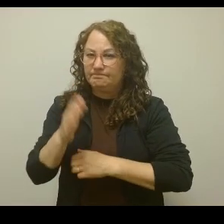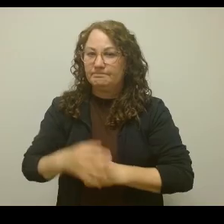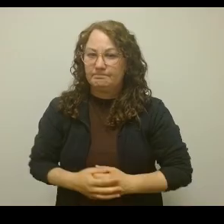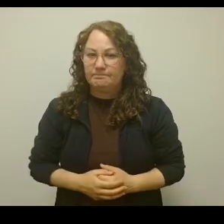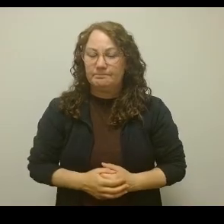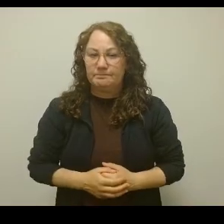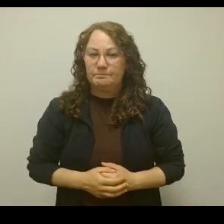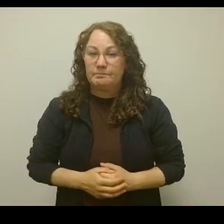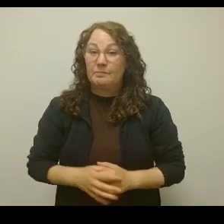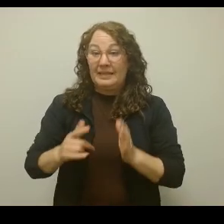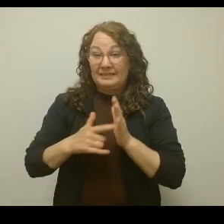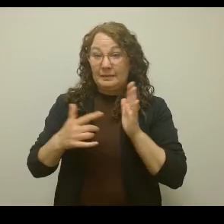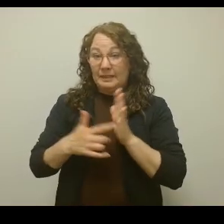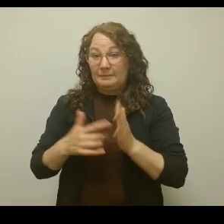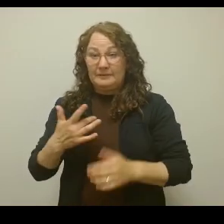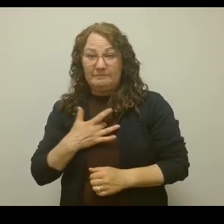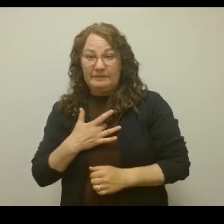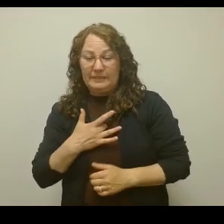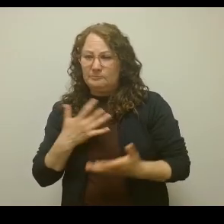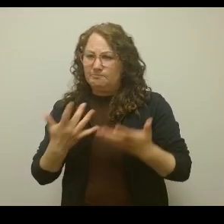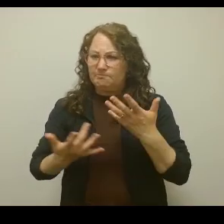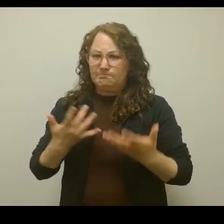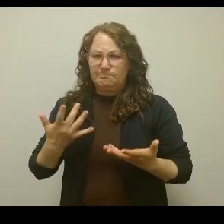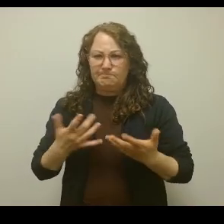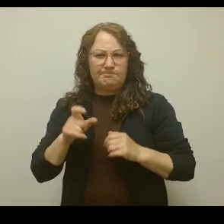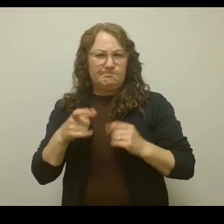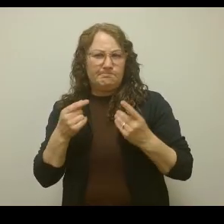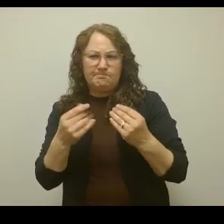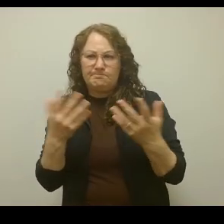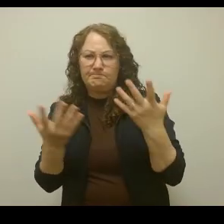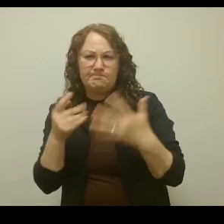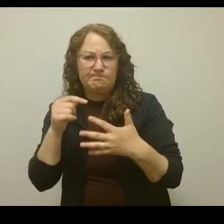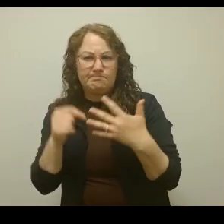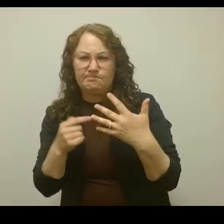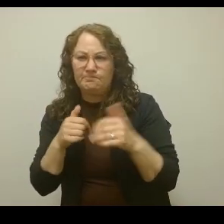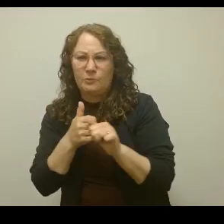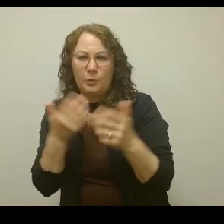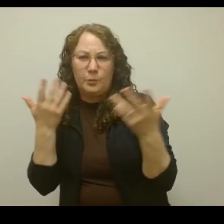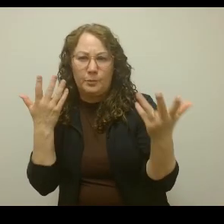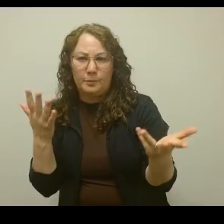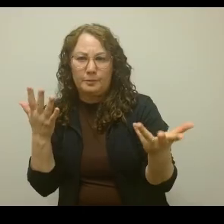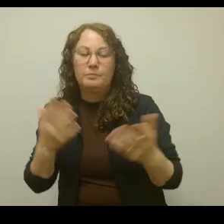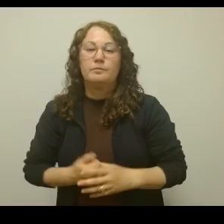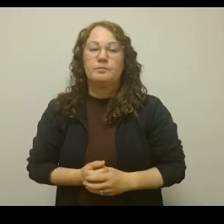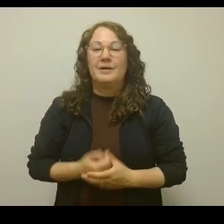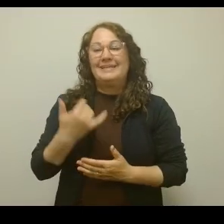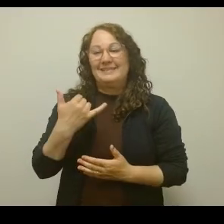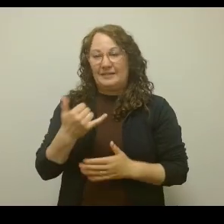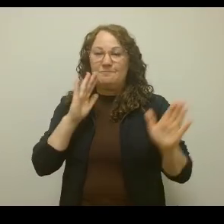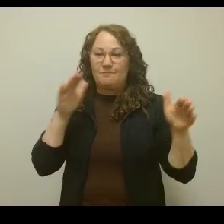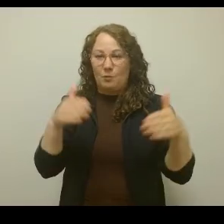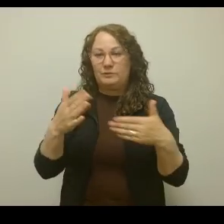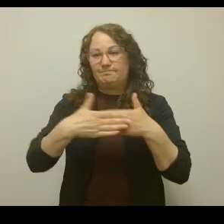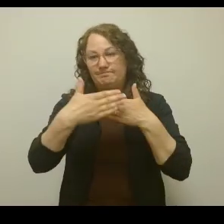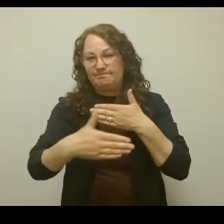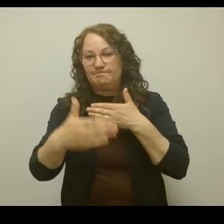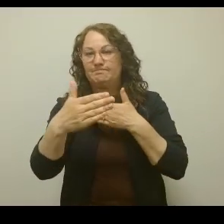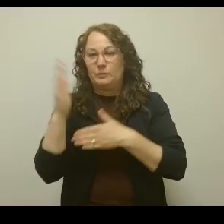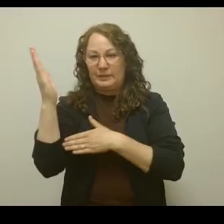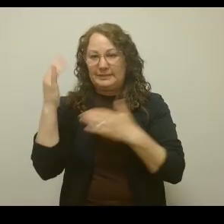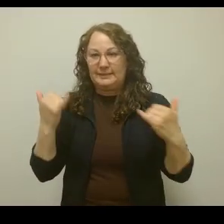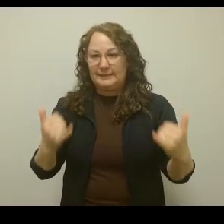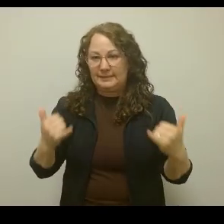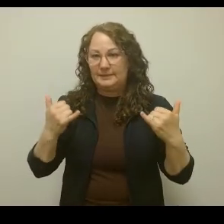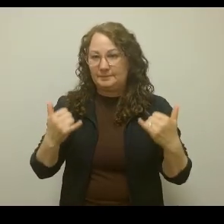And sometimes we're not sure exactly what we need to do. So this will be the focus of the remainder of the presentation